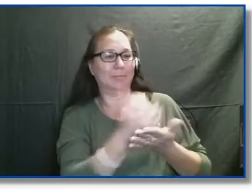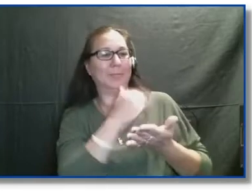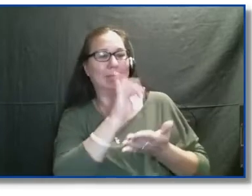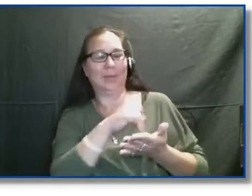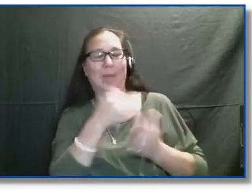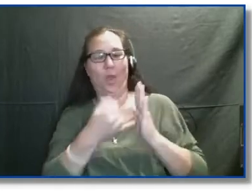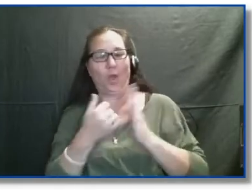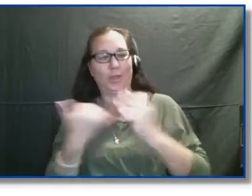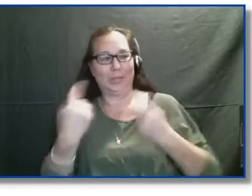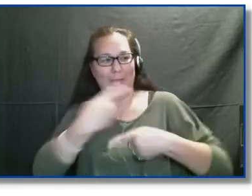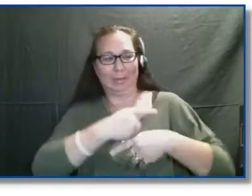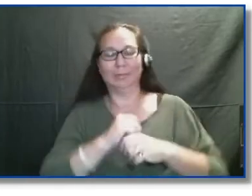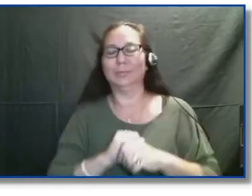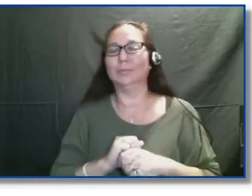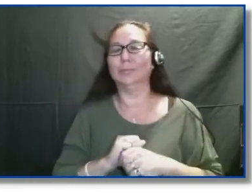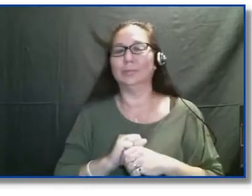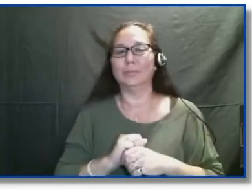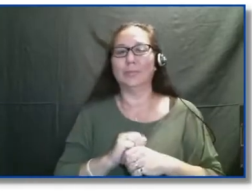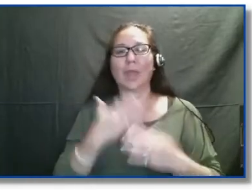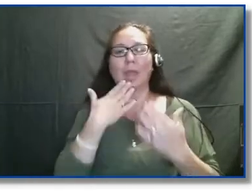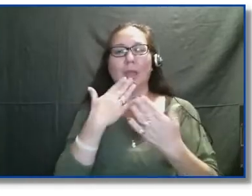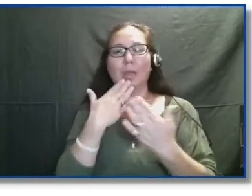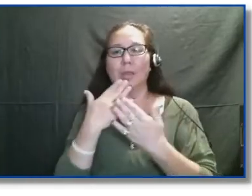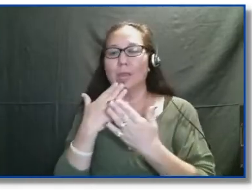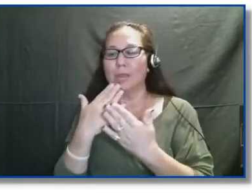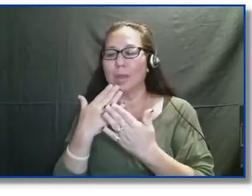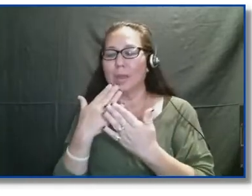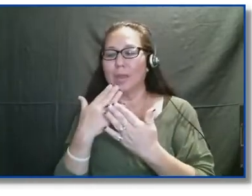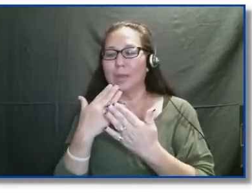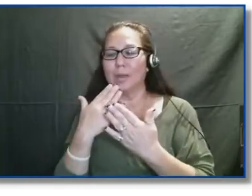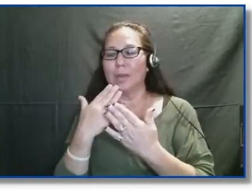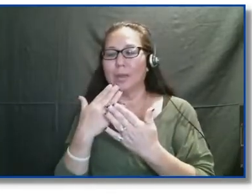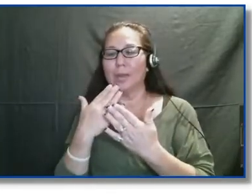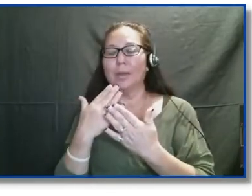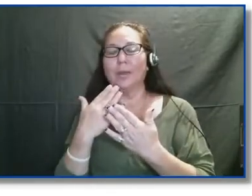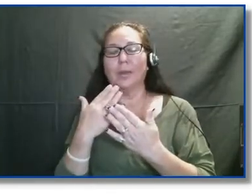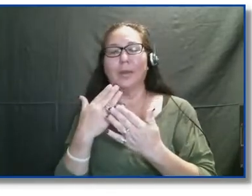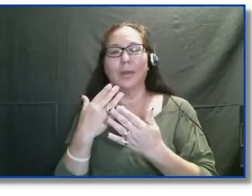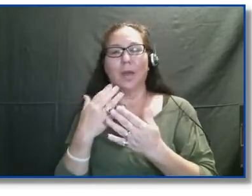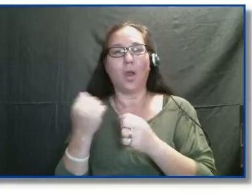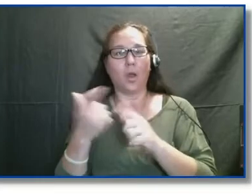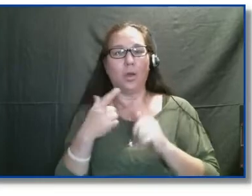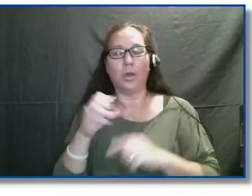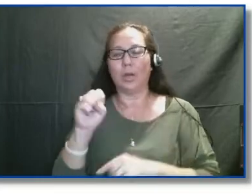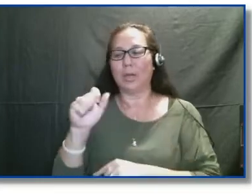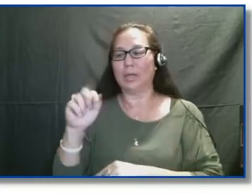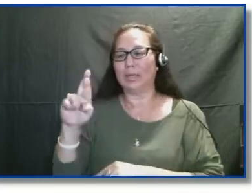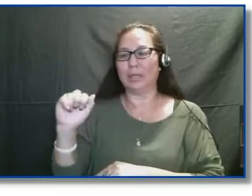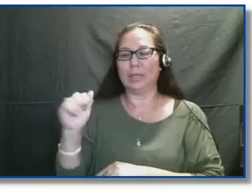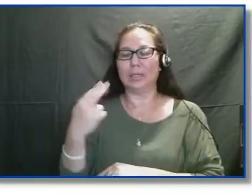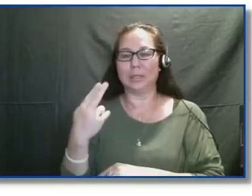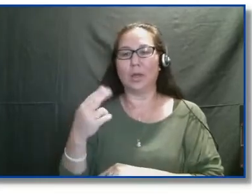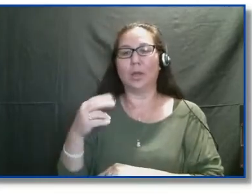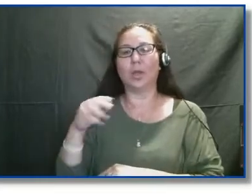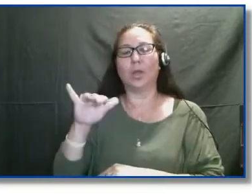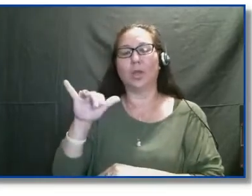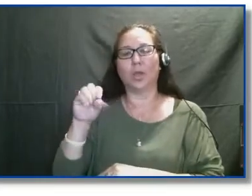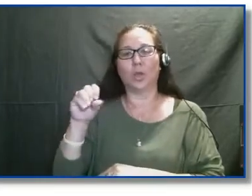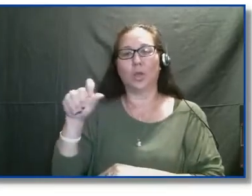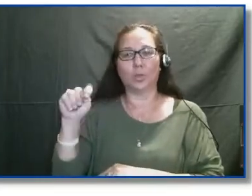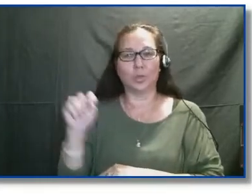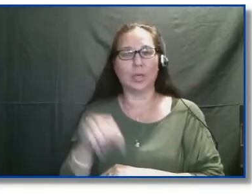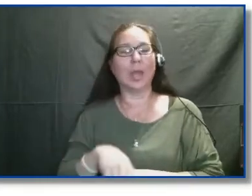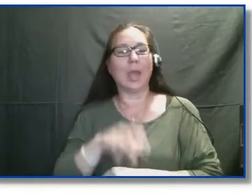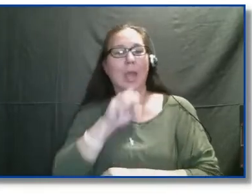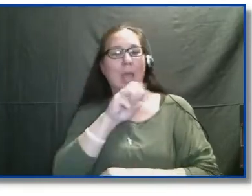thank those I get the great honor of working with, Sarah O, Susie Allen, Emily Garner,